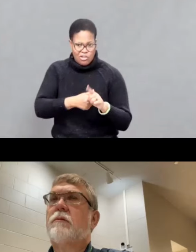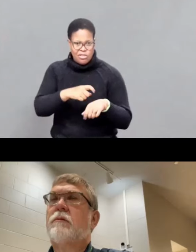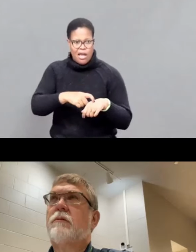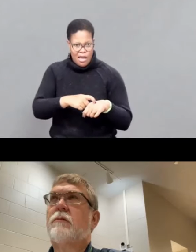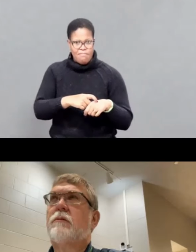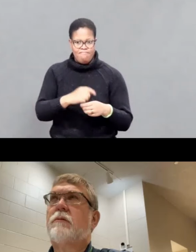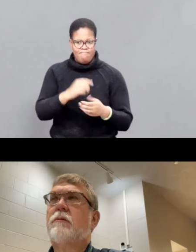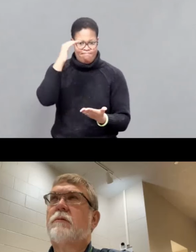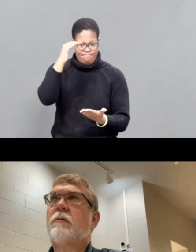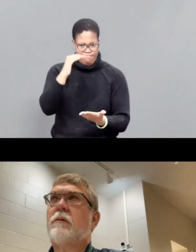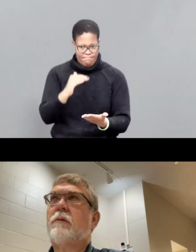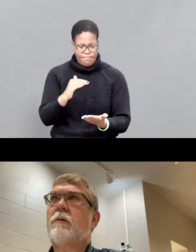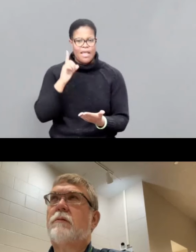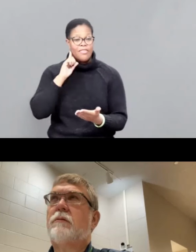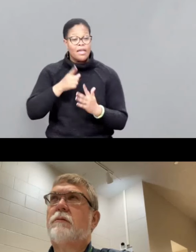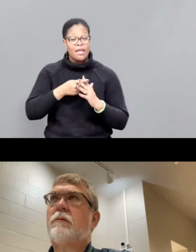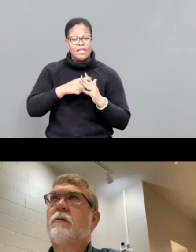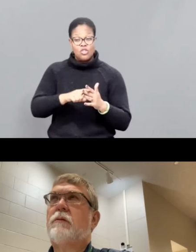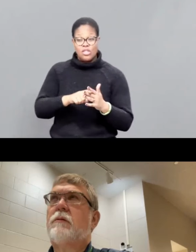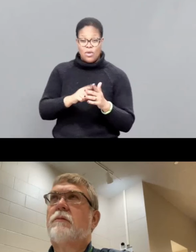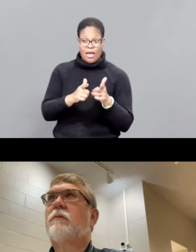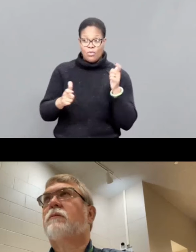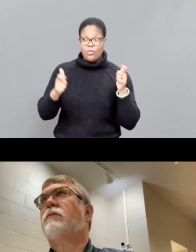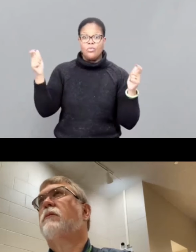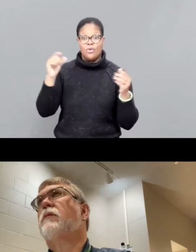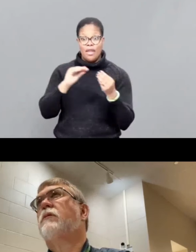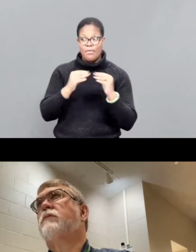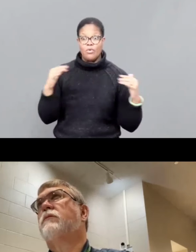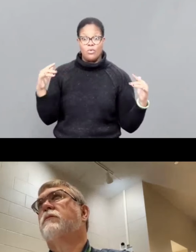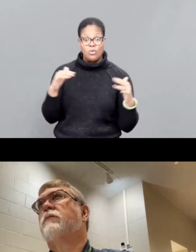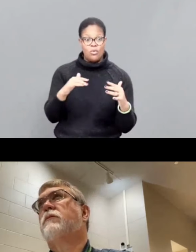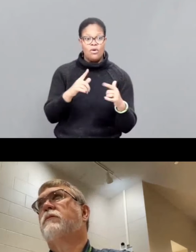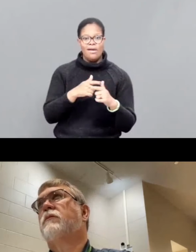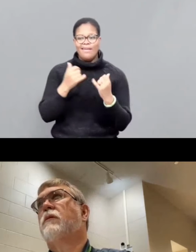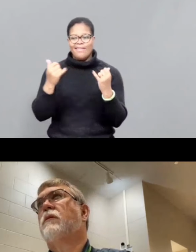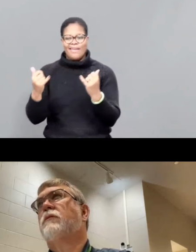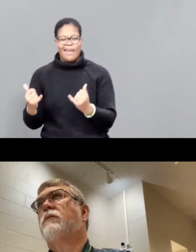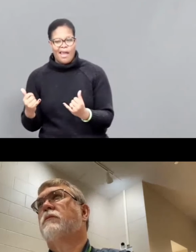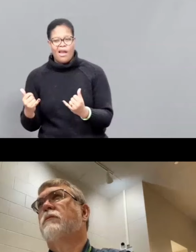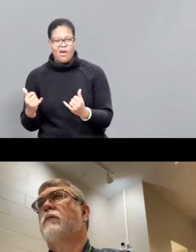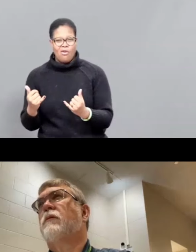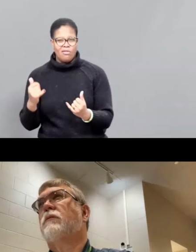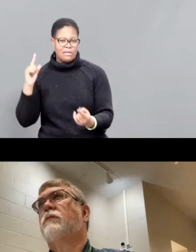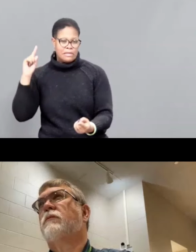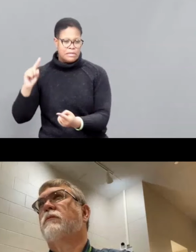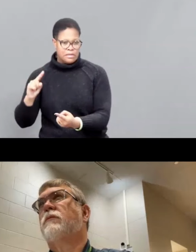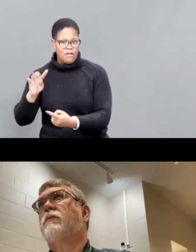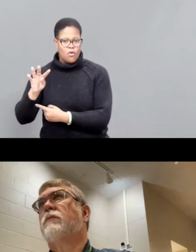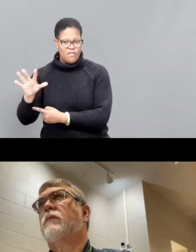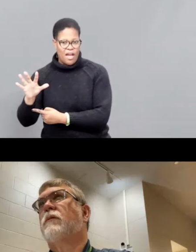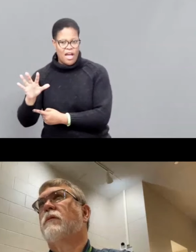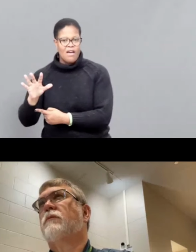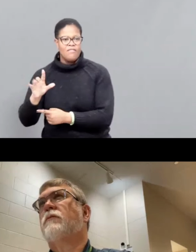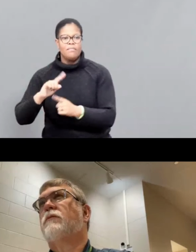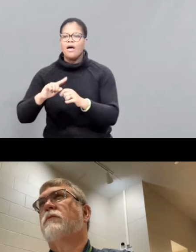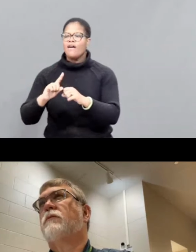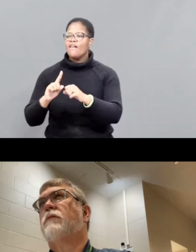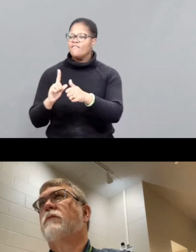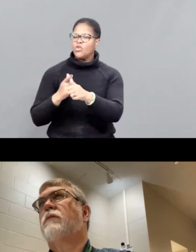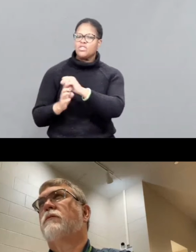time, I think initially we had the bigger numbers, and then this last time we had 45, but it was the first